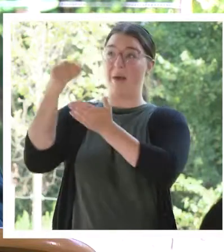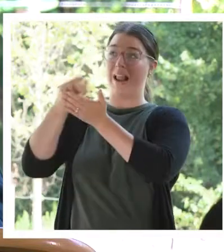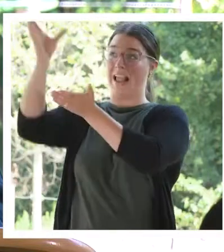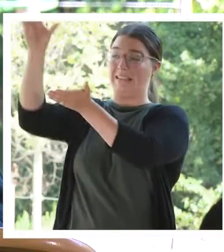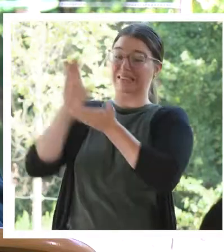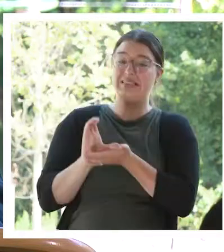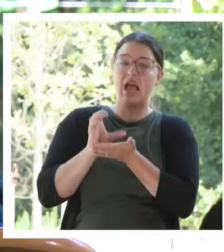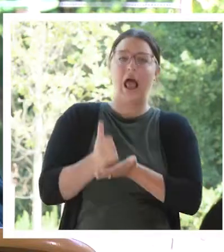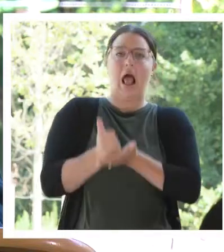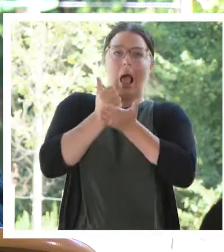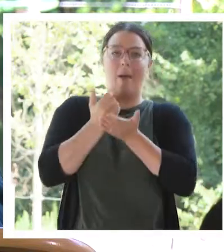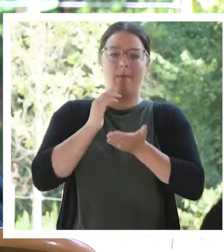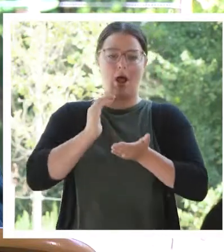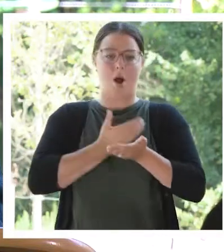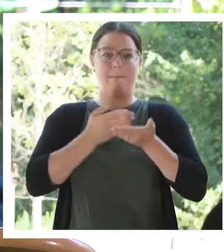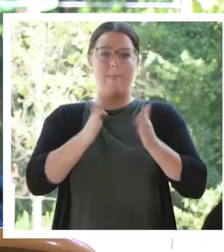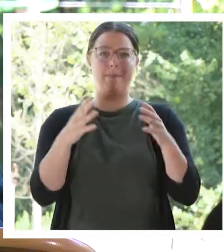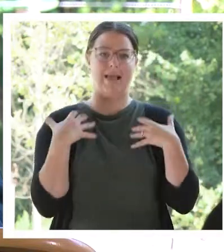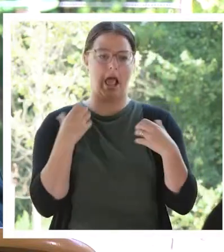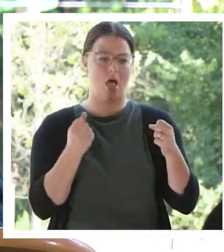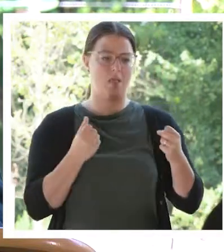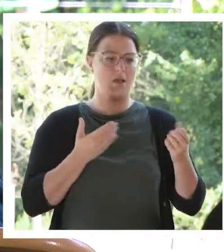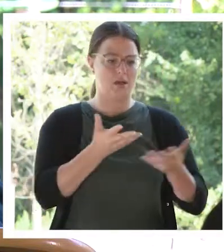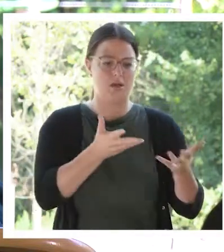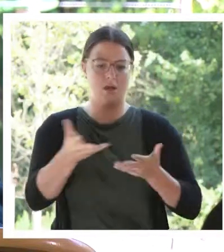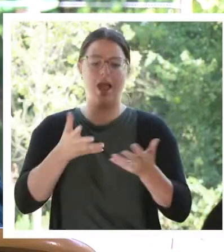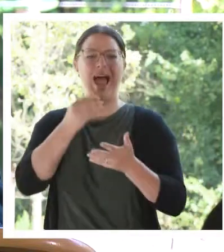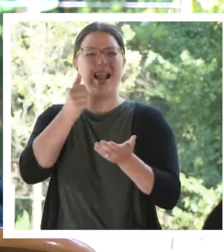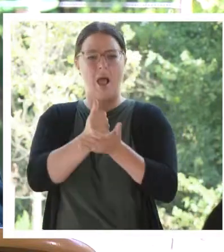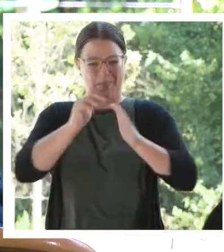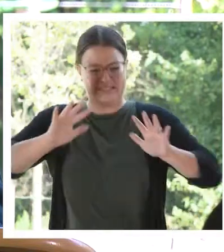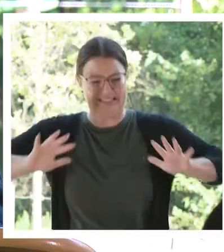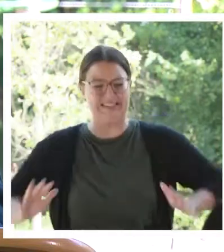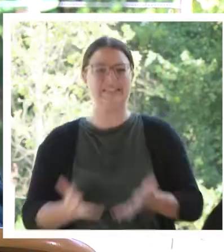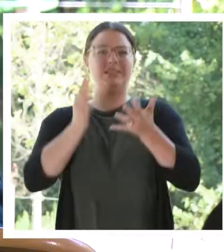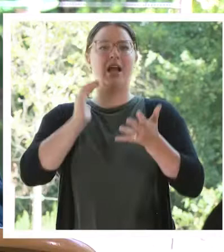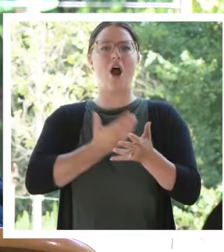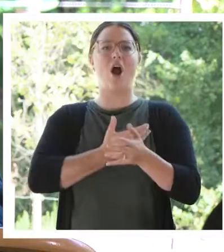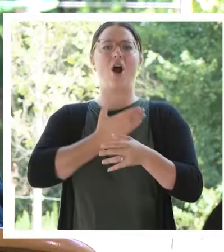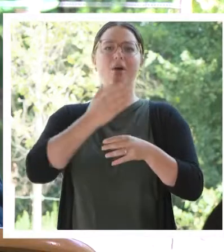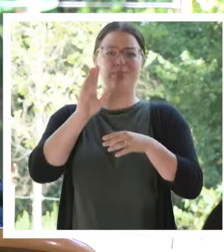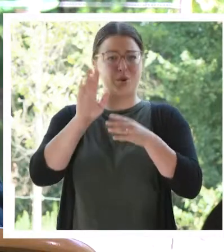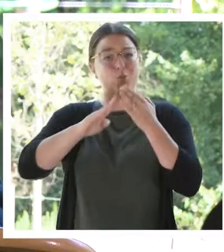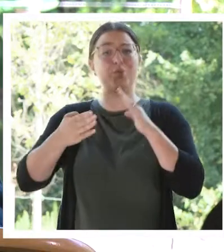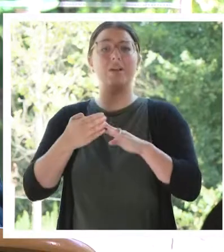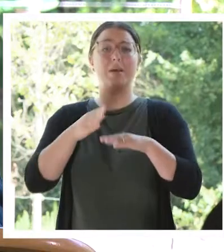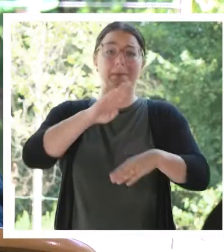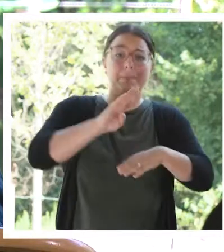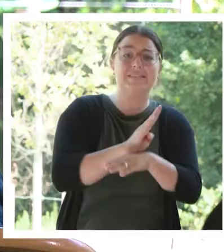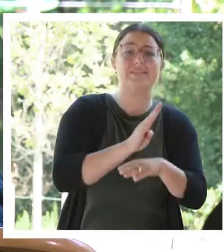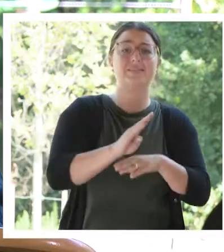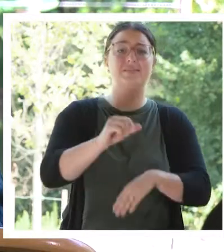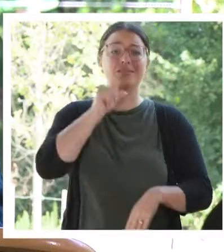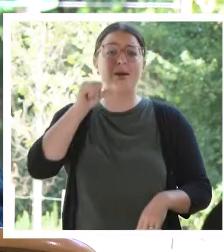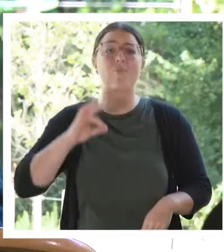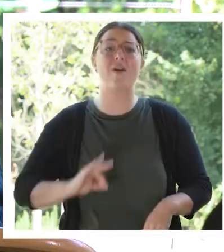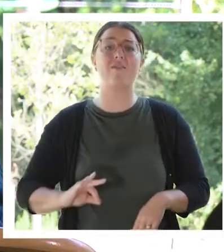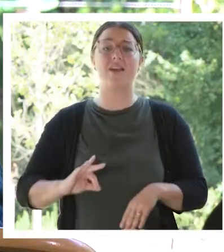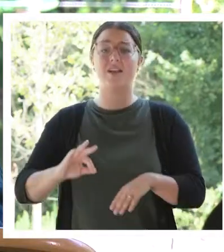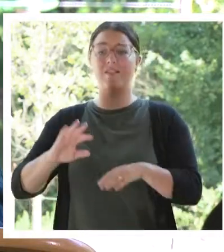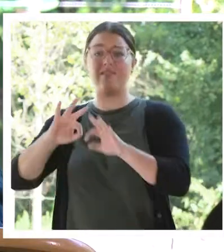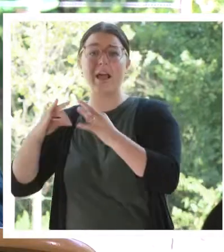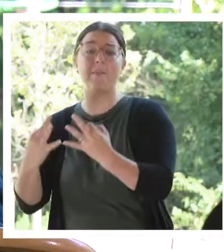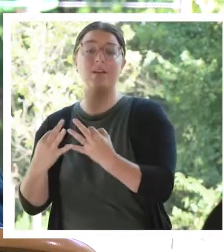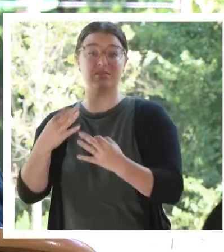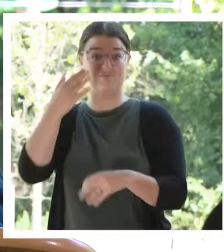to help lift our community, our businesses, our nonprofits, and individual families. That's where our rental assistance money came from. It's where a